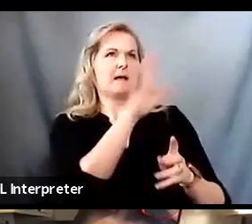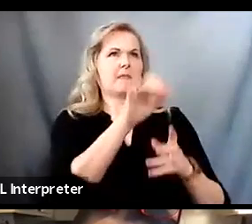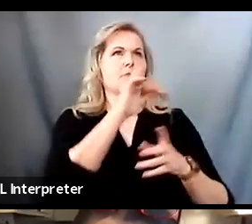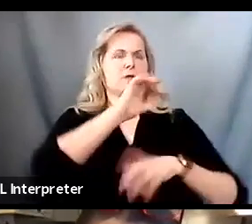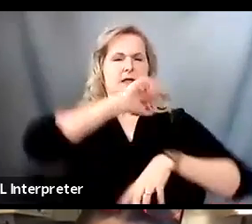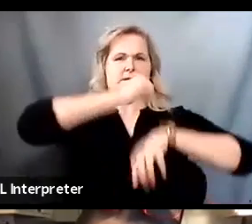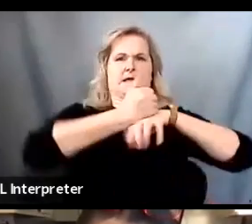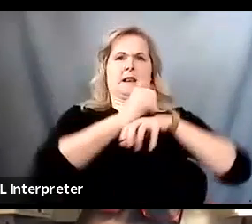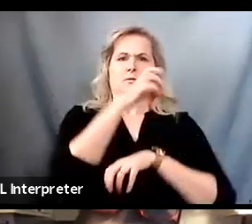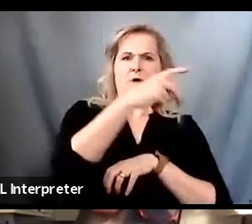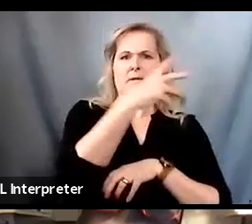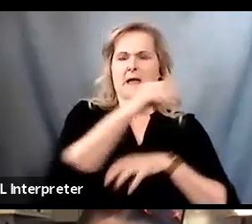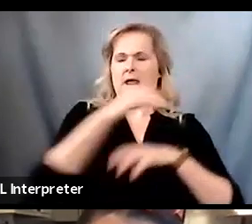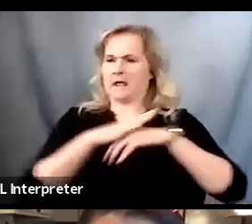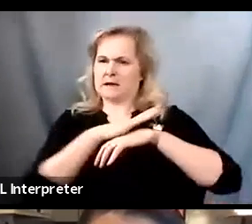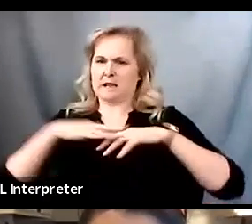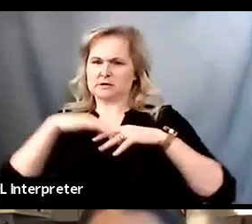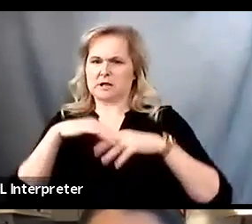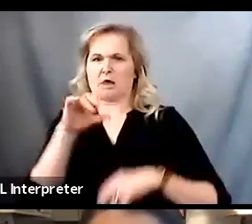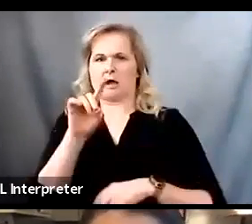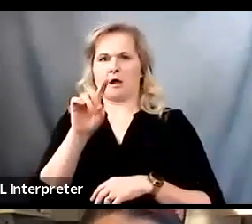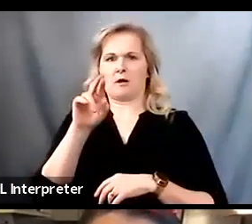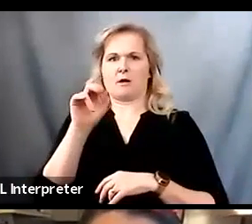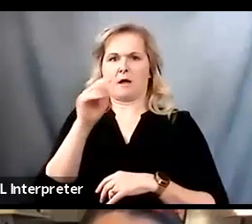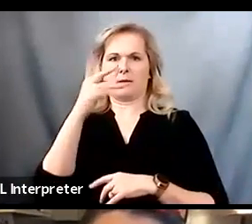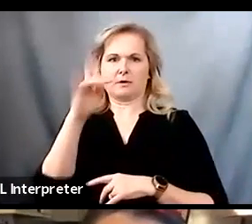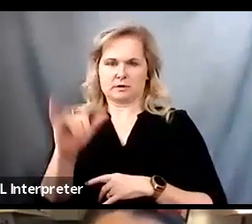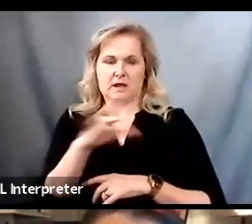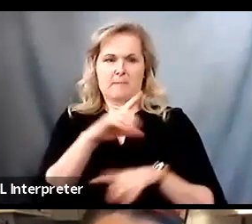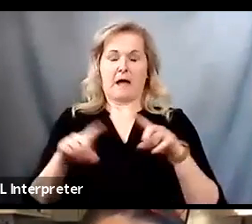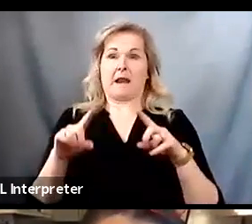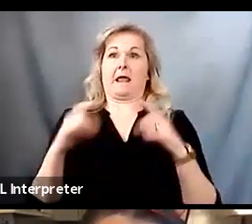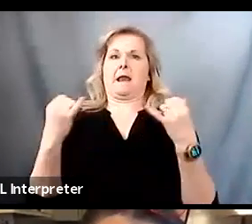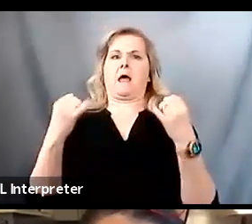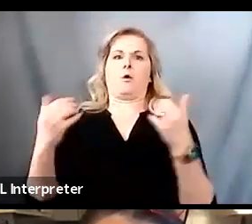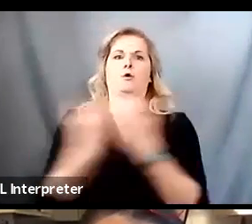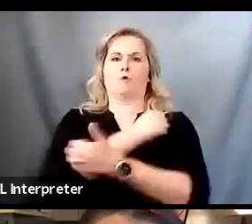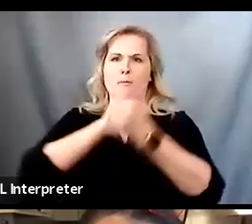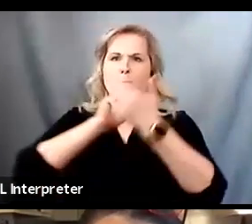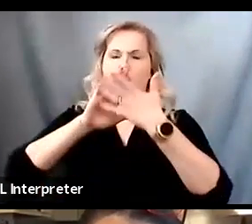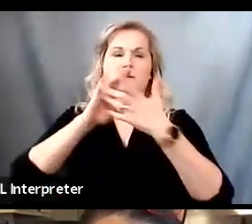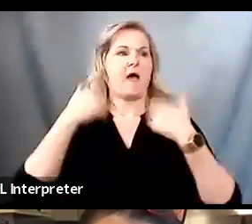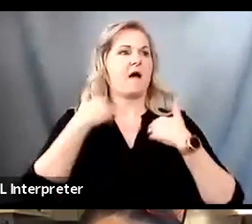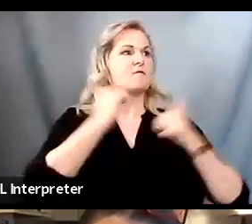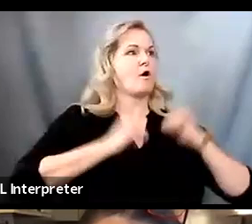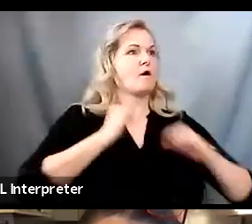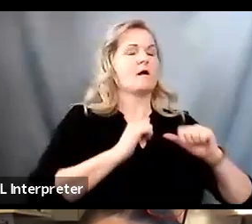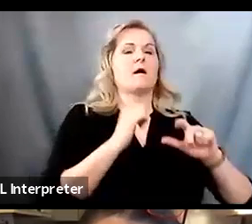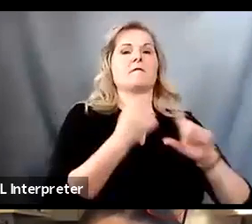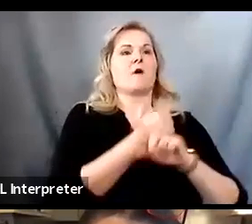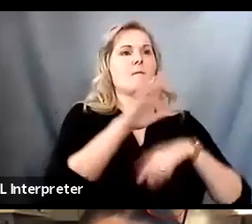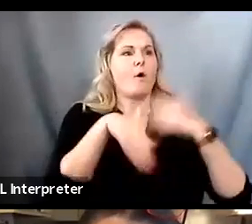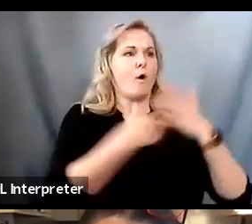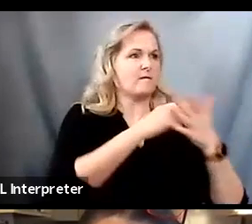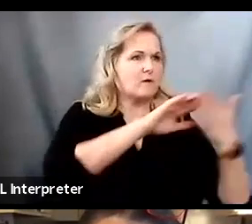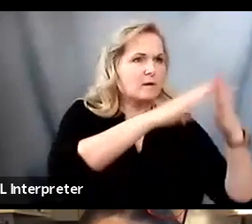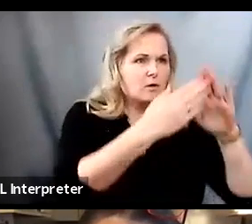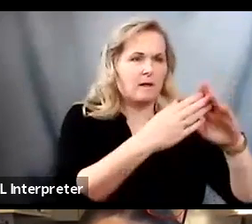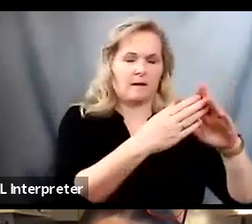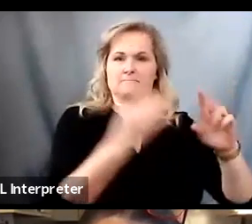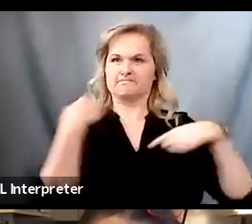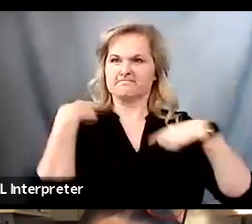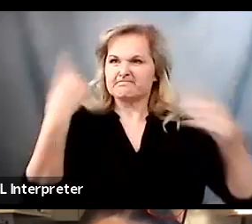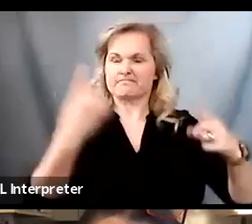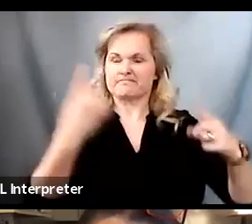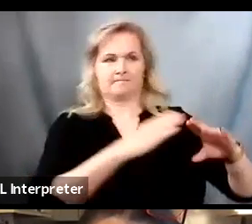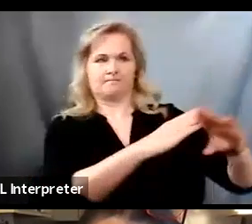Crip dramaturgies, but in a whole new way, by bringing together artists from communities that have been historically excluded from mainstream